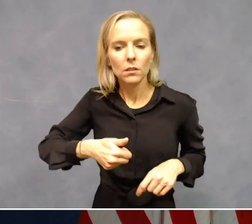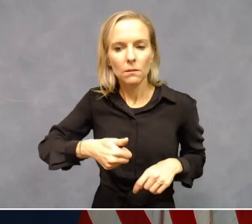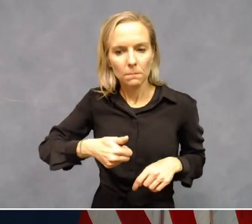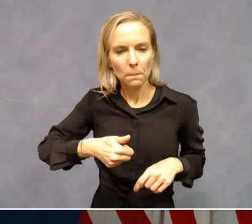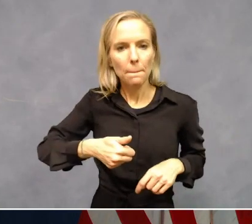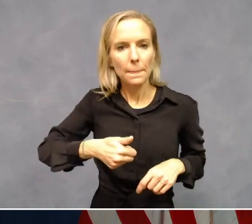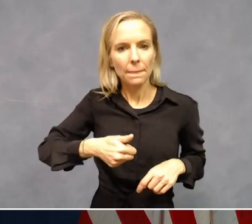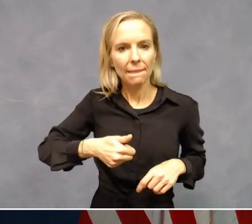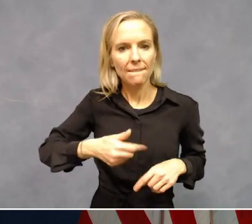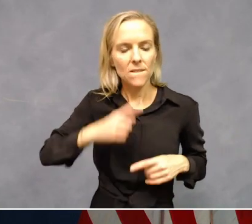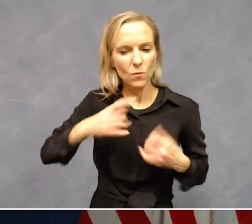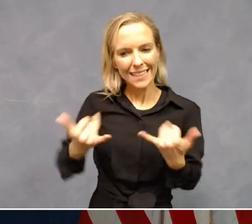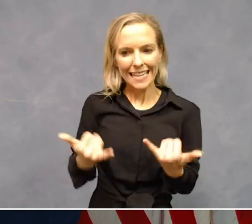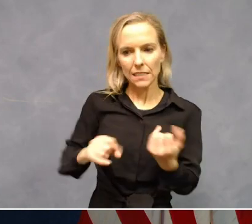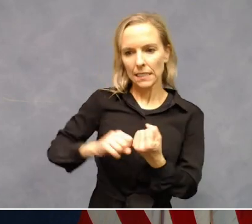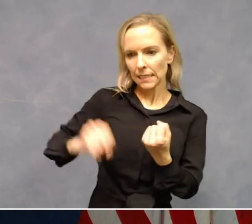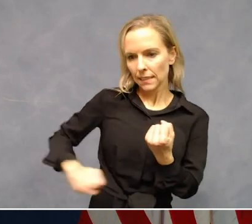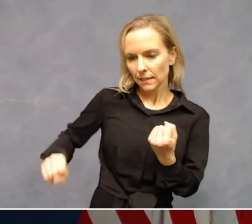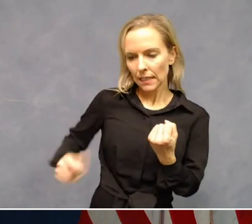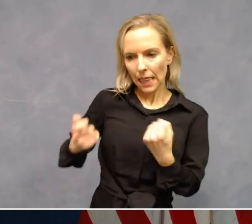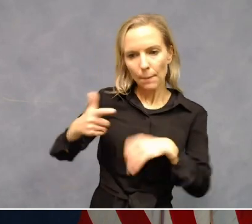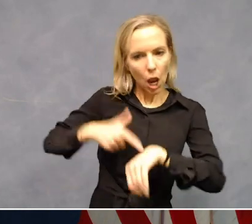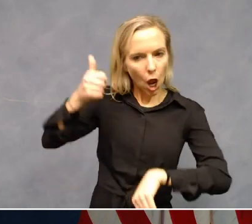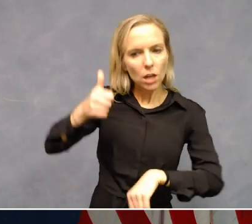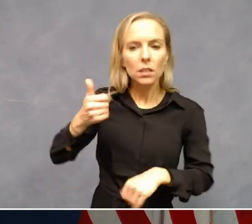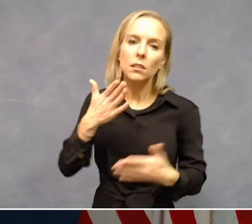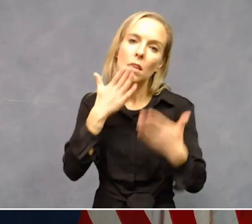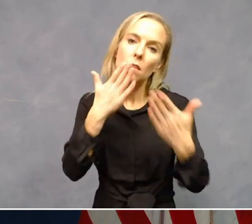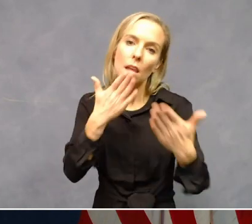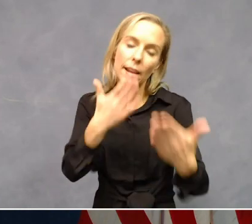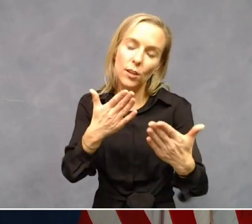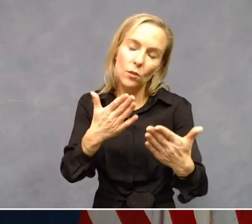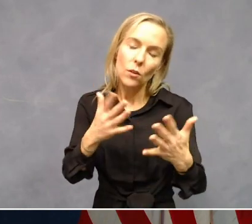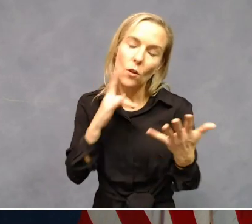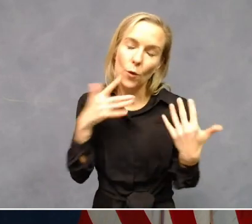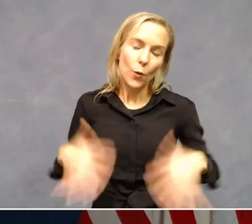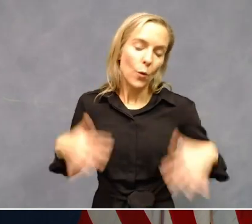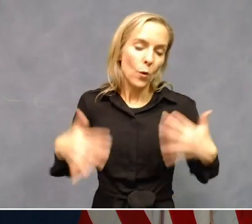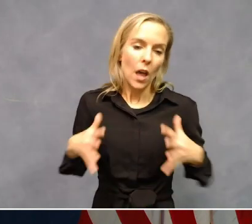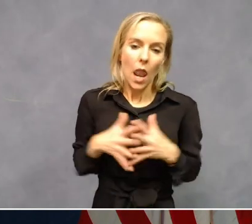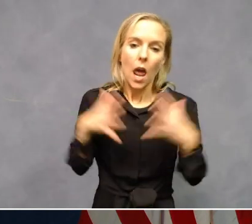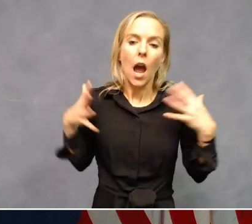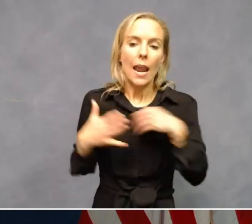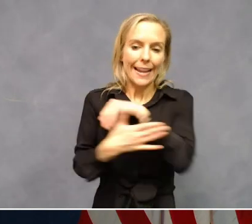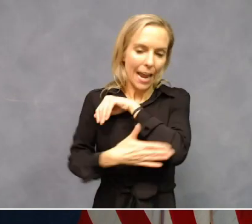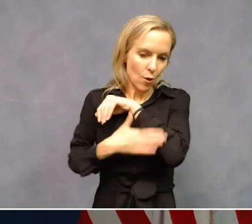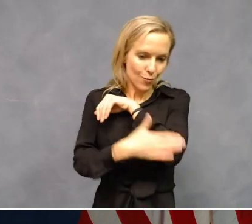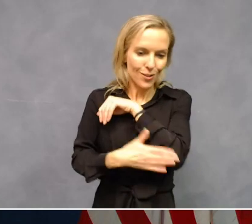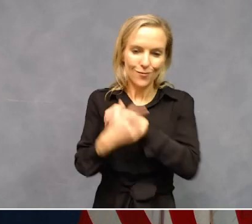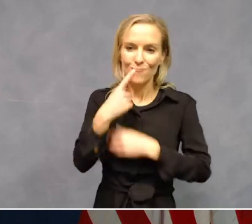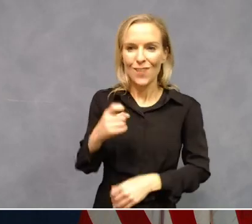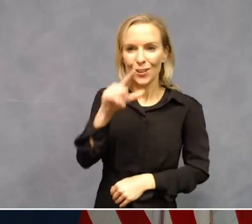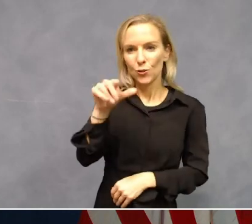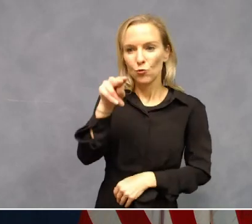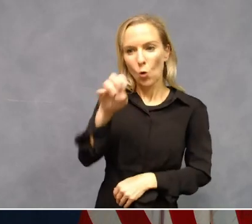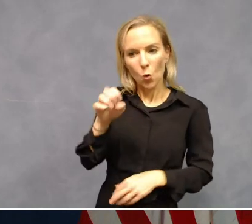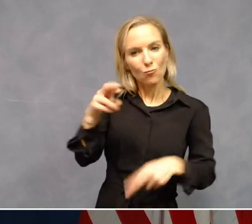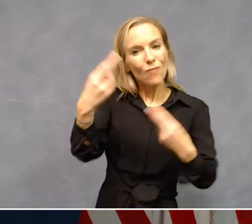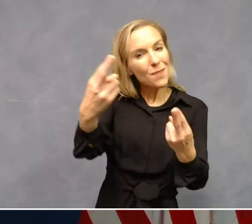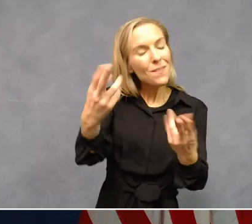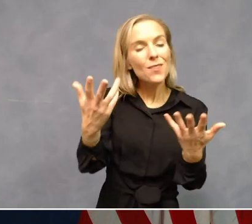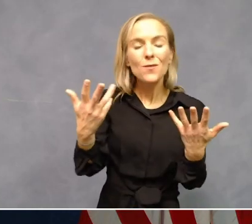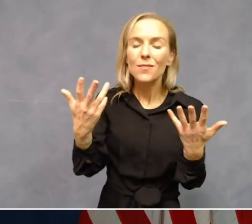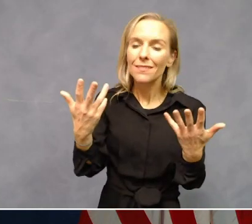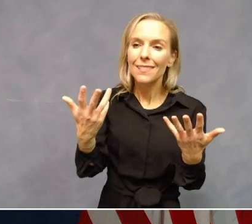long. So thank you, everybody. I know that is a lot of counties in our red zone recommendations, but there is a lot